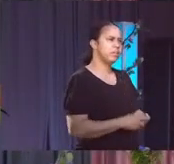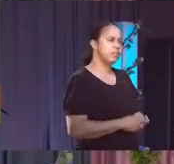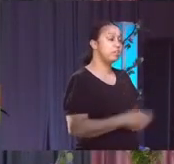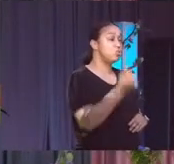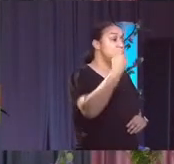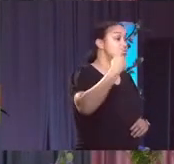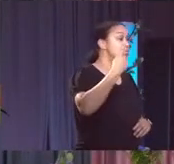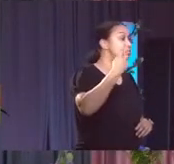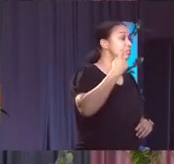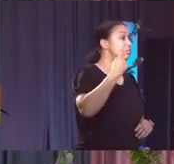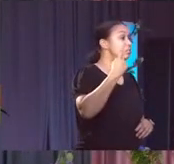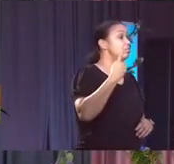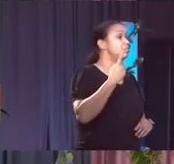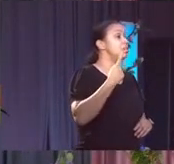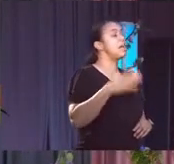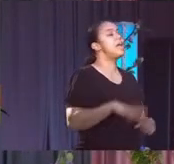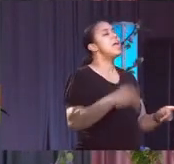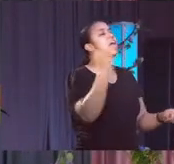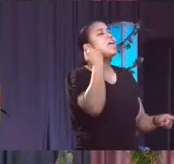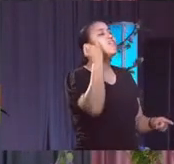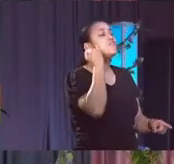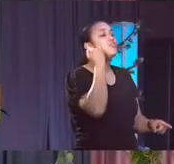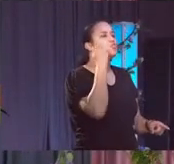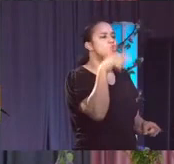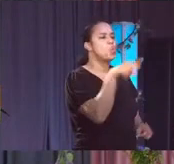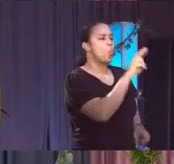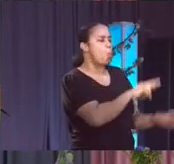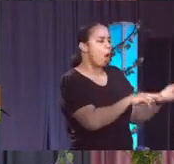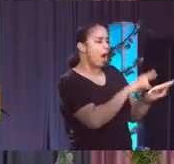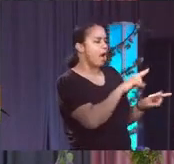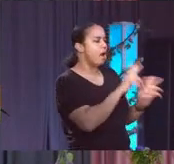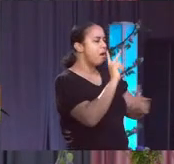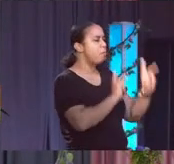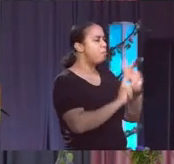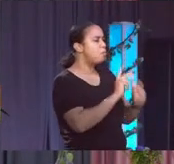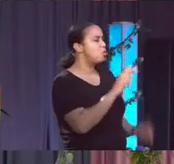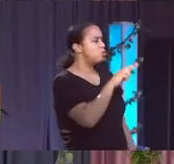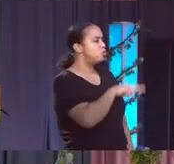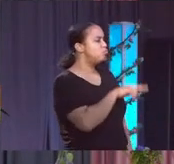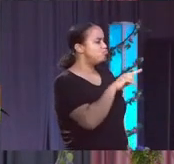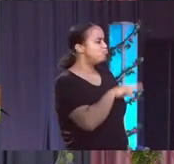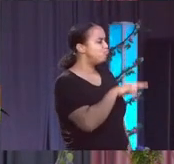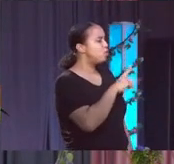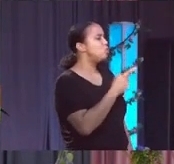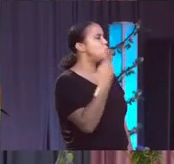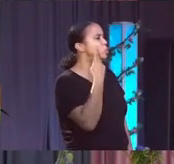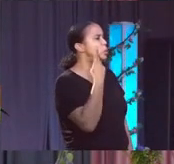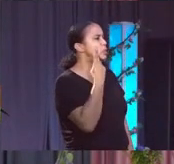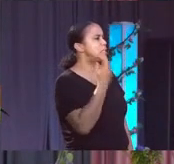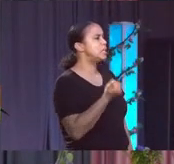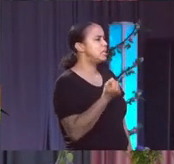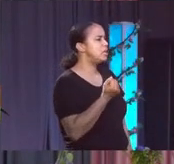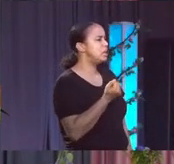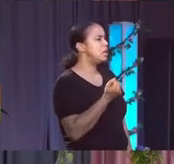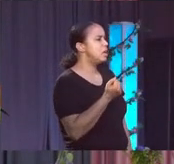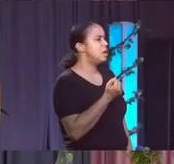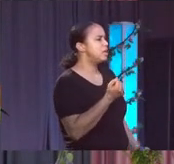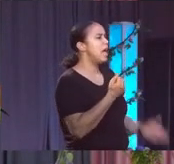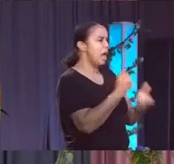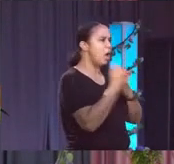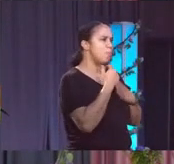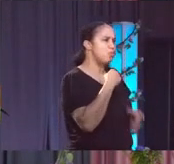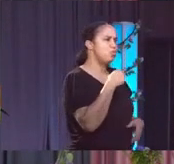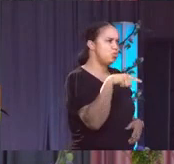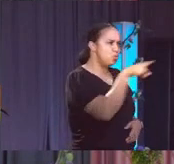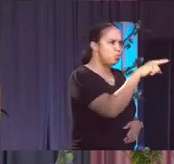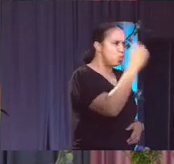y'all tracking with me? If you watch people long enough, you'll get enough of a profile to help you know what